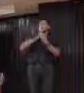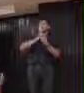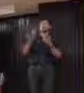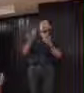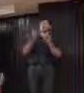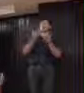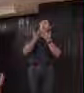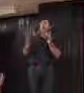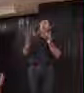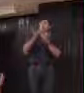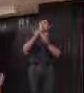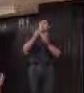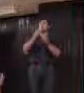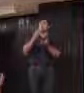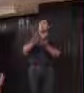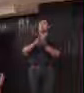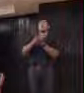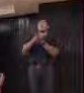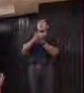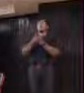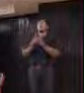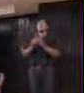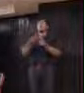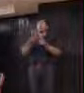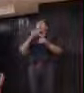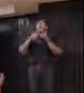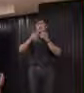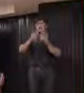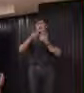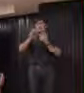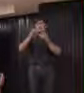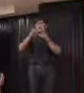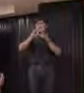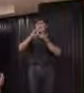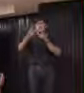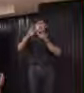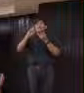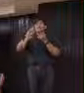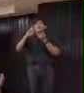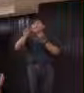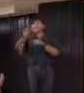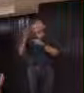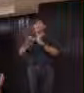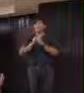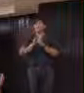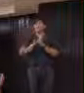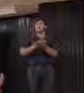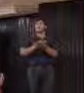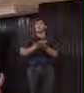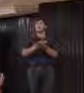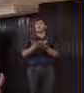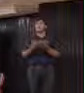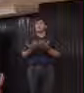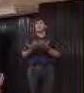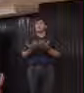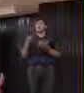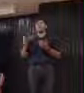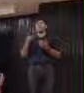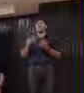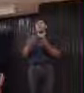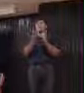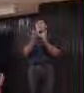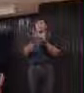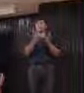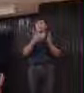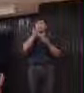Openly. And the Election Commission did hardly anything about it. And I discussed this matter with Mr. Lindo many